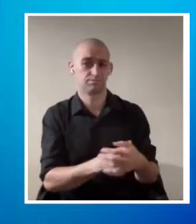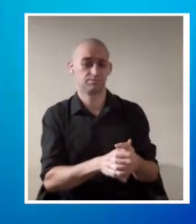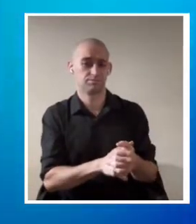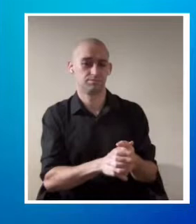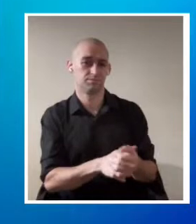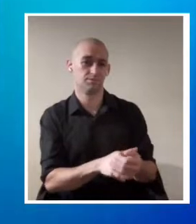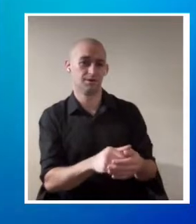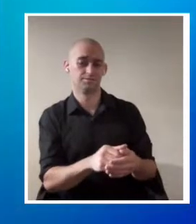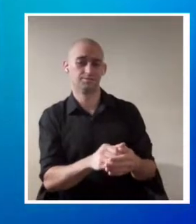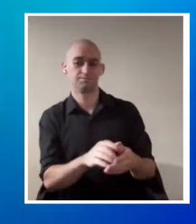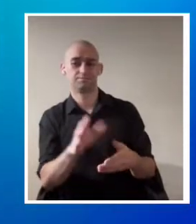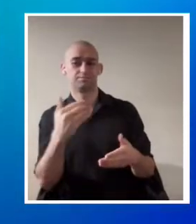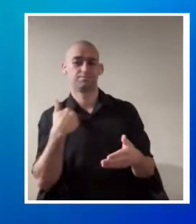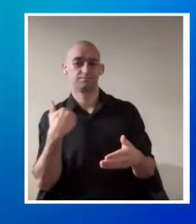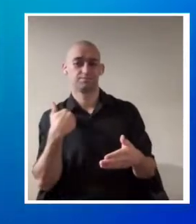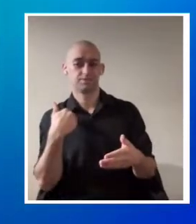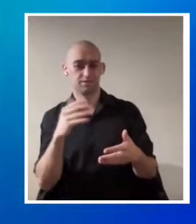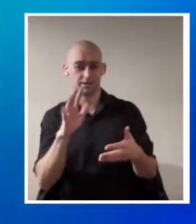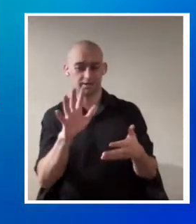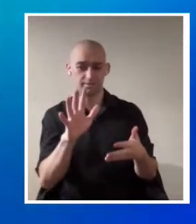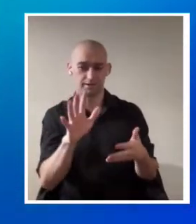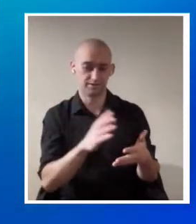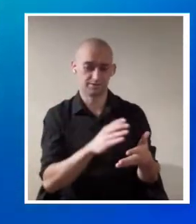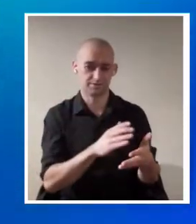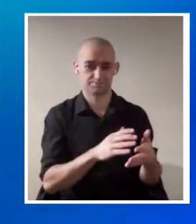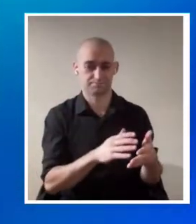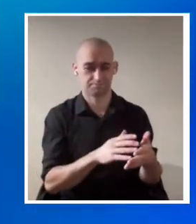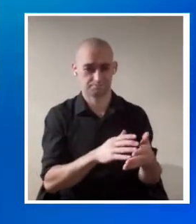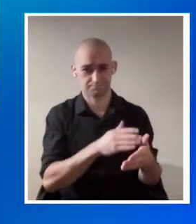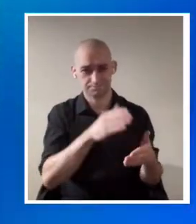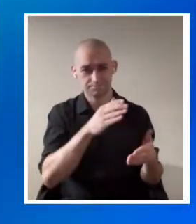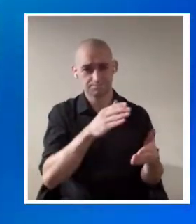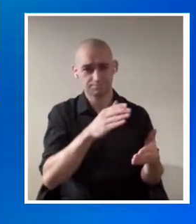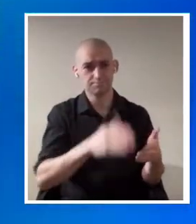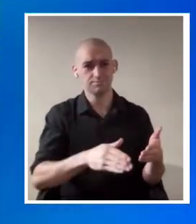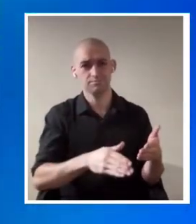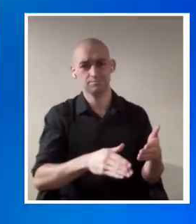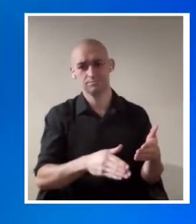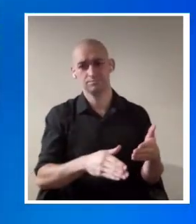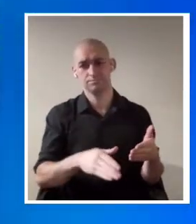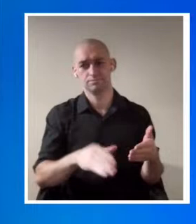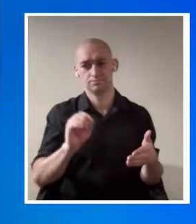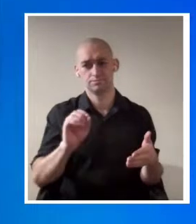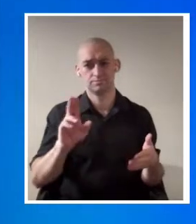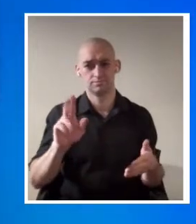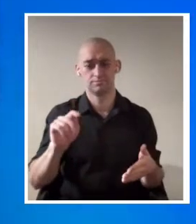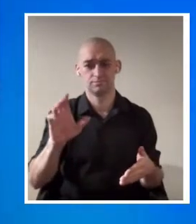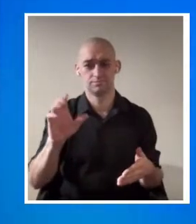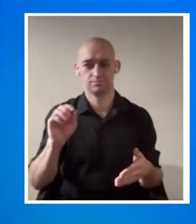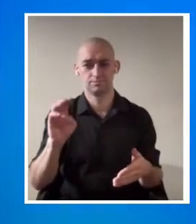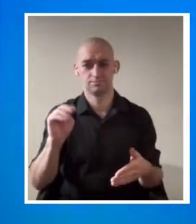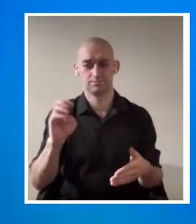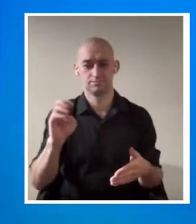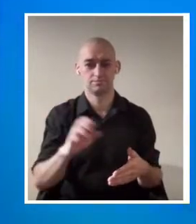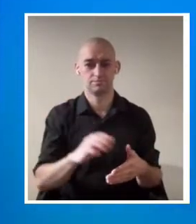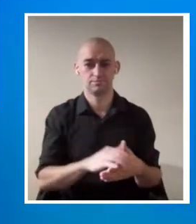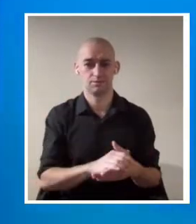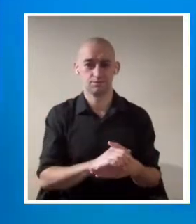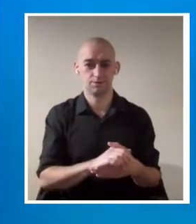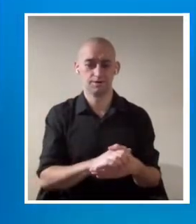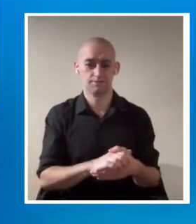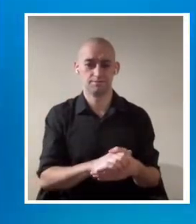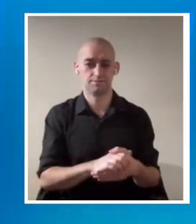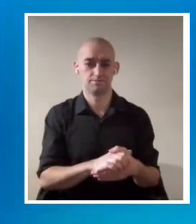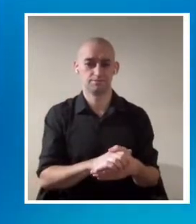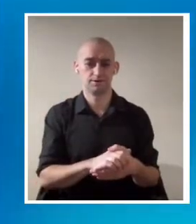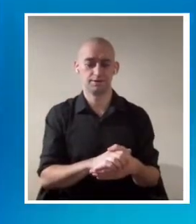have 5. Oh, okay. In the beginning, this is the second one, and then there's 3 more. So each